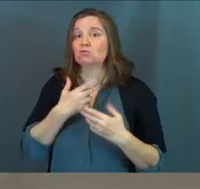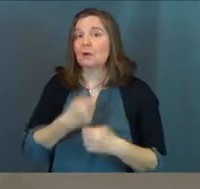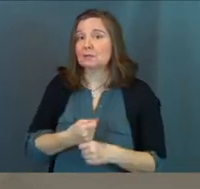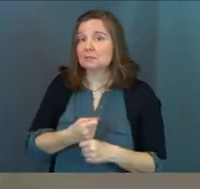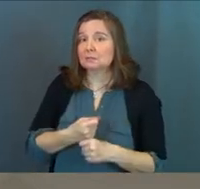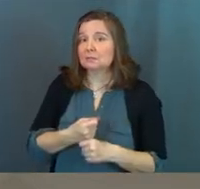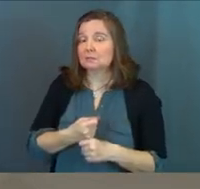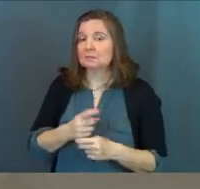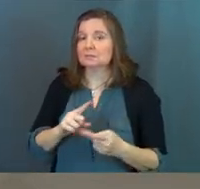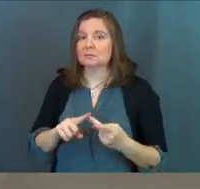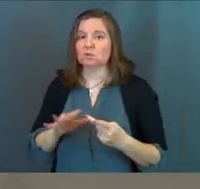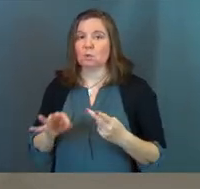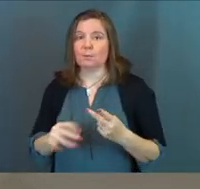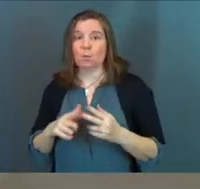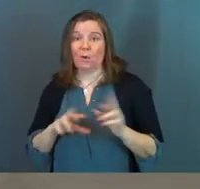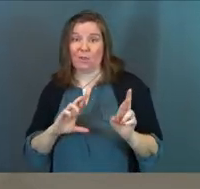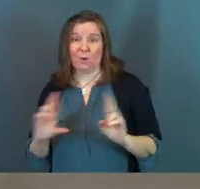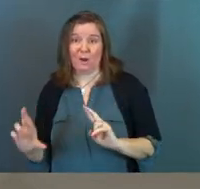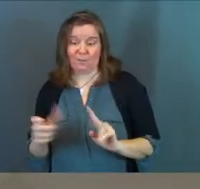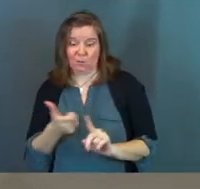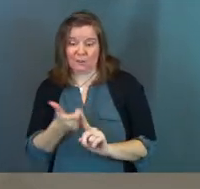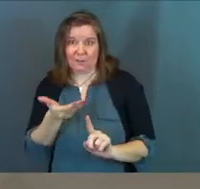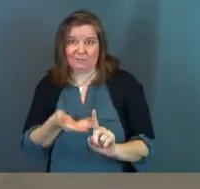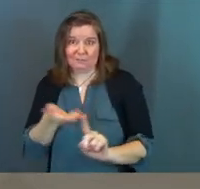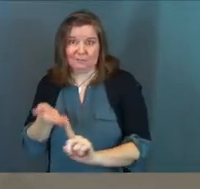trust, choice about what they're ready for.